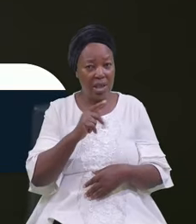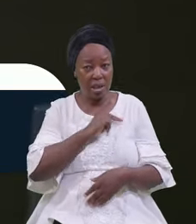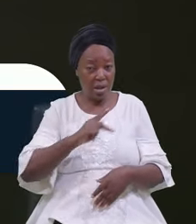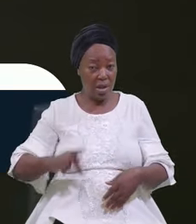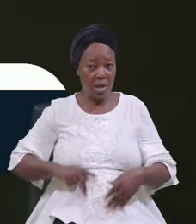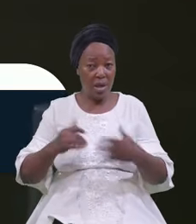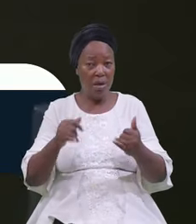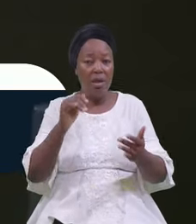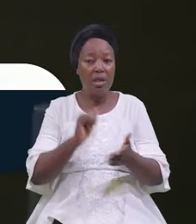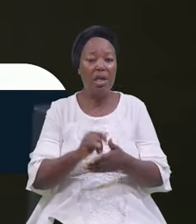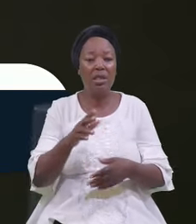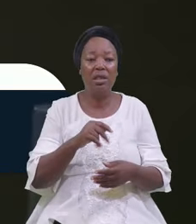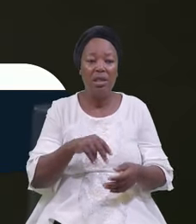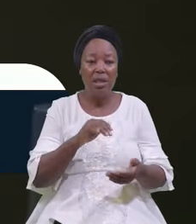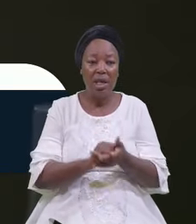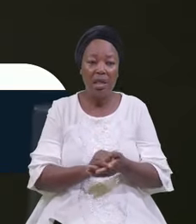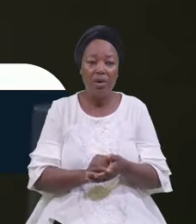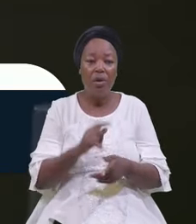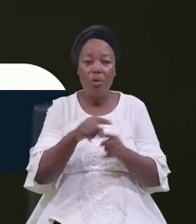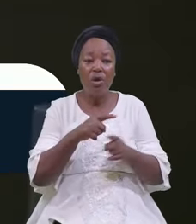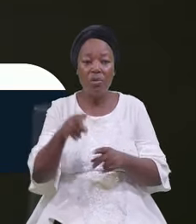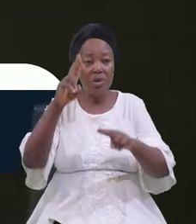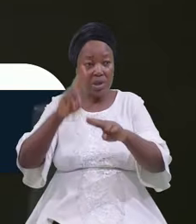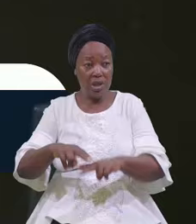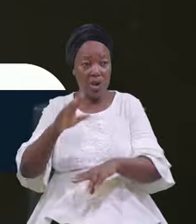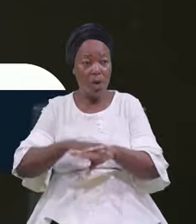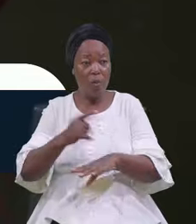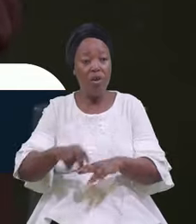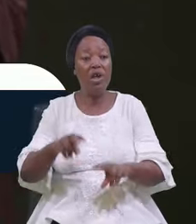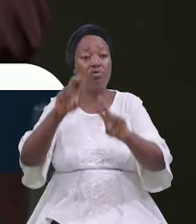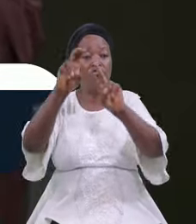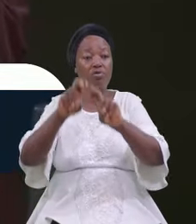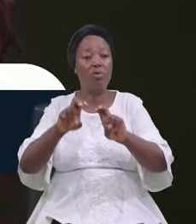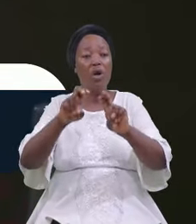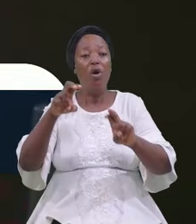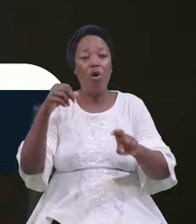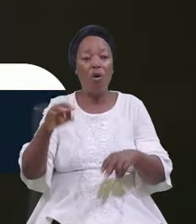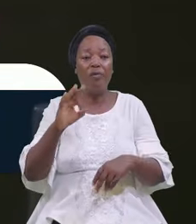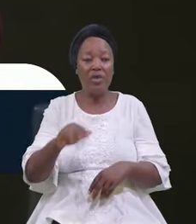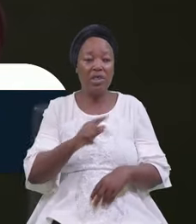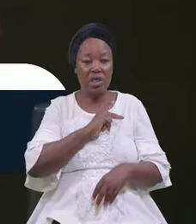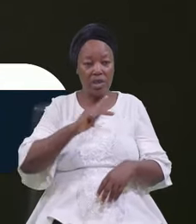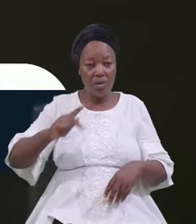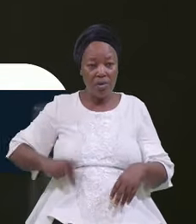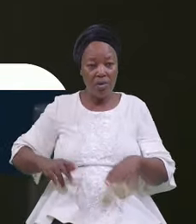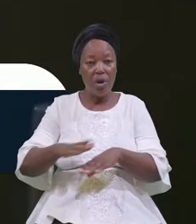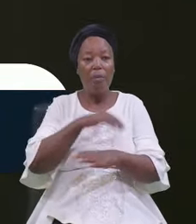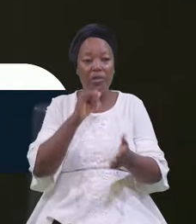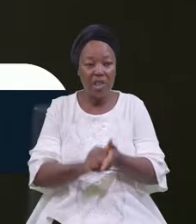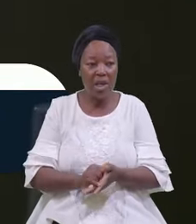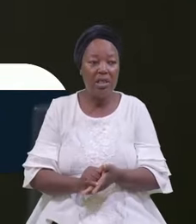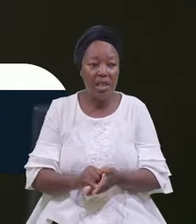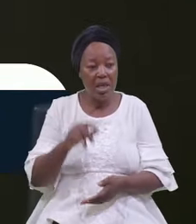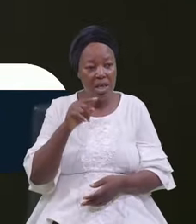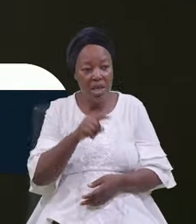they will appoint over them, when he is seated upon the throne of his kingdom, that he